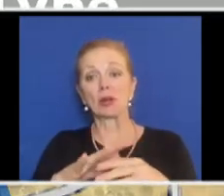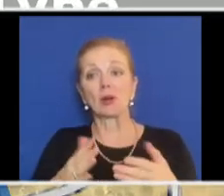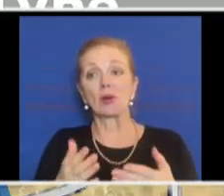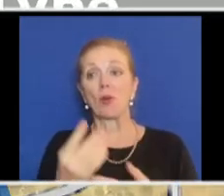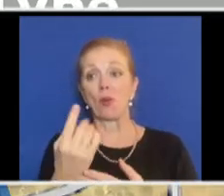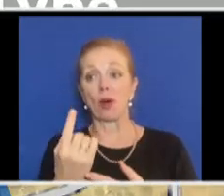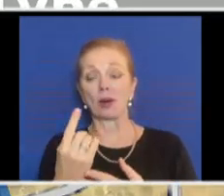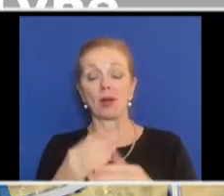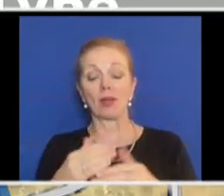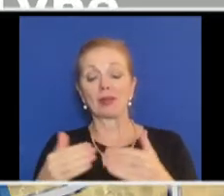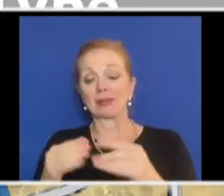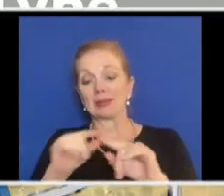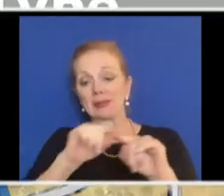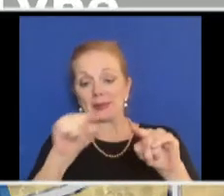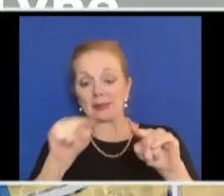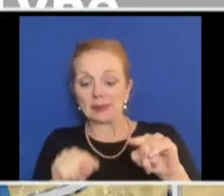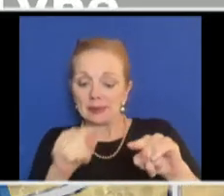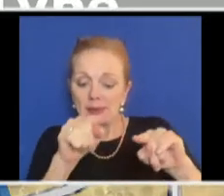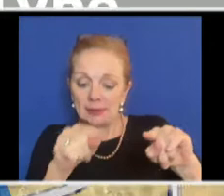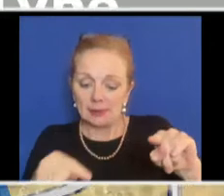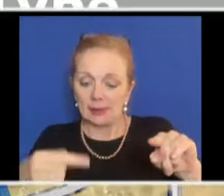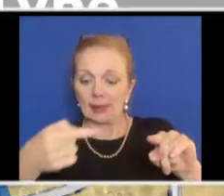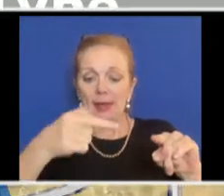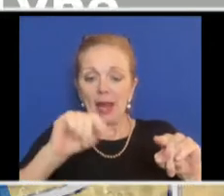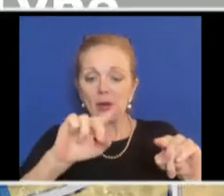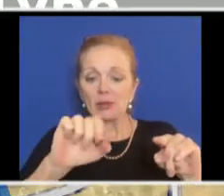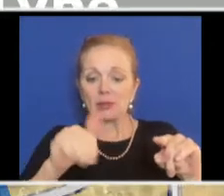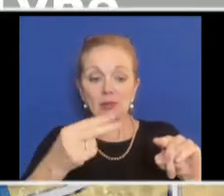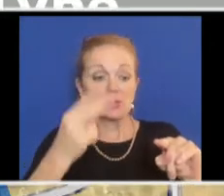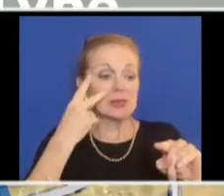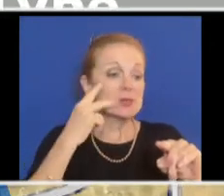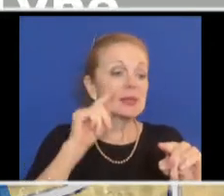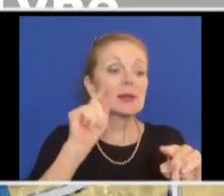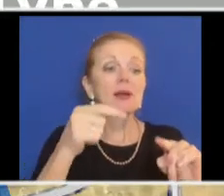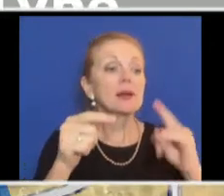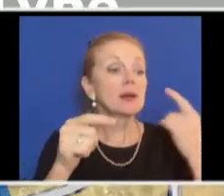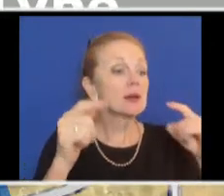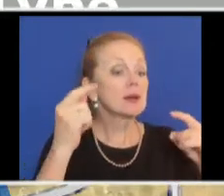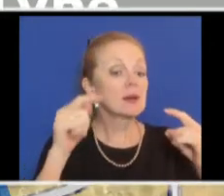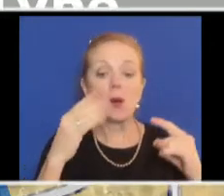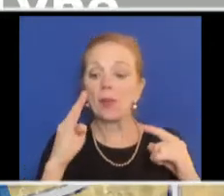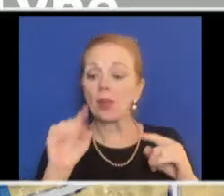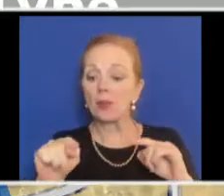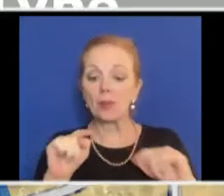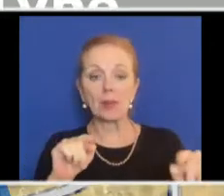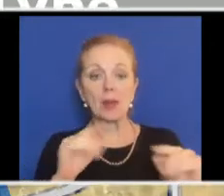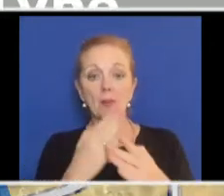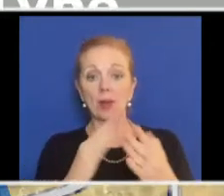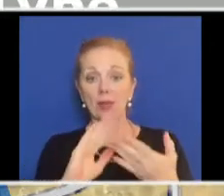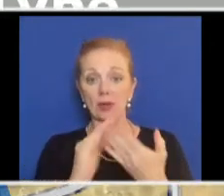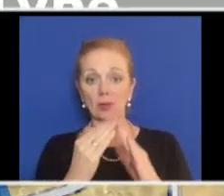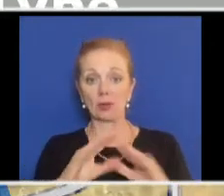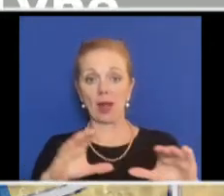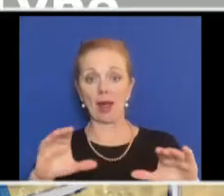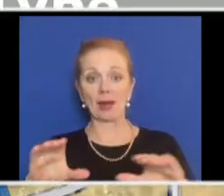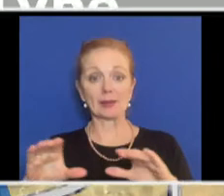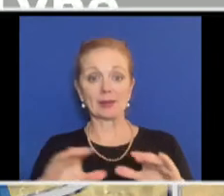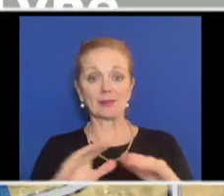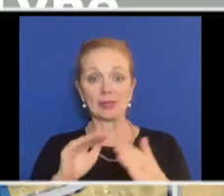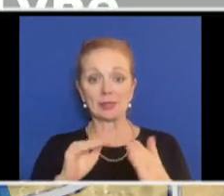site along Garrison you can see some areas that are outlined that fall in that blue shade are part of the community Activity Center